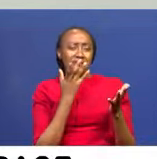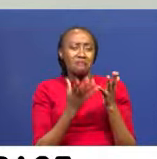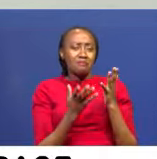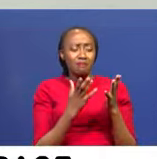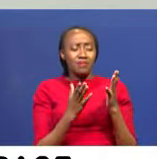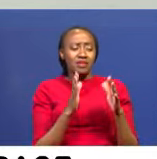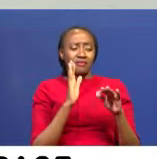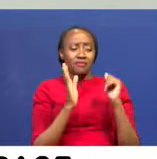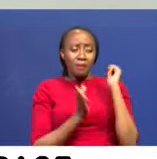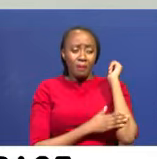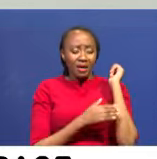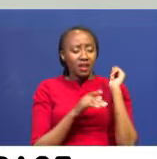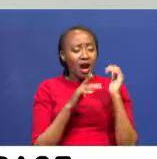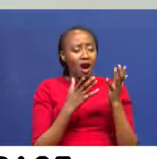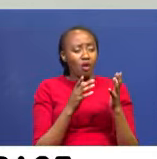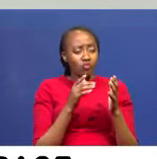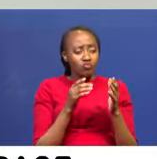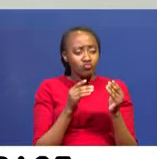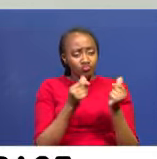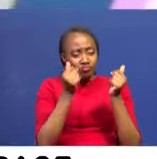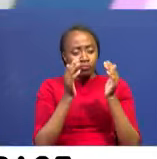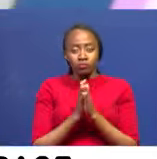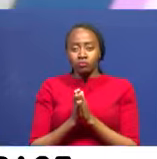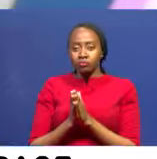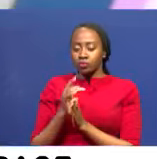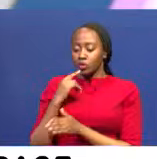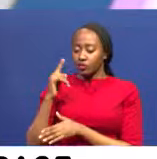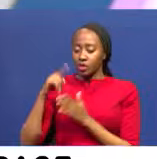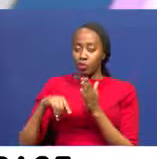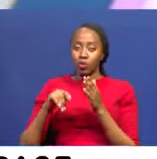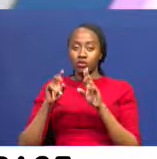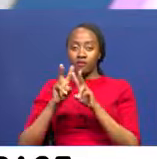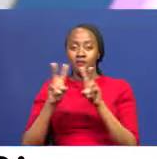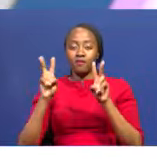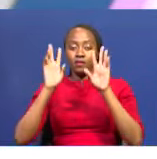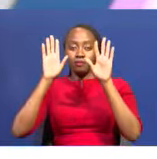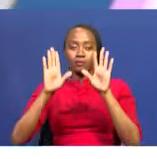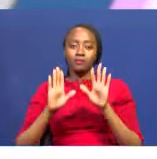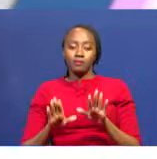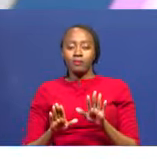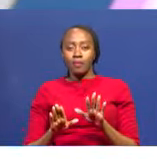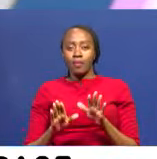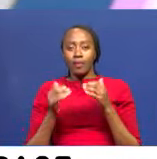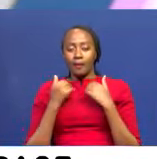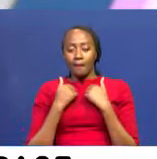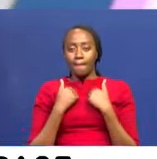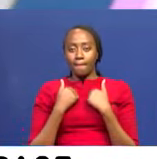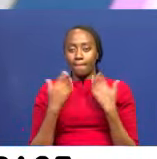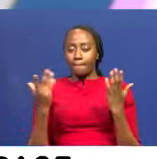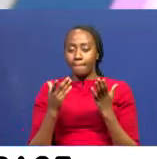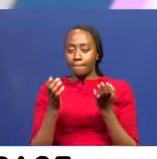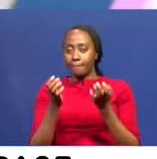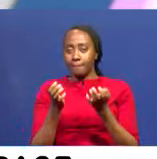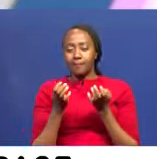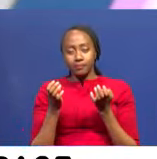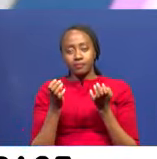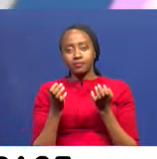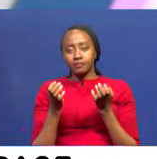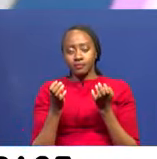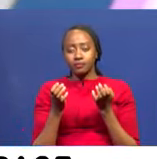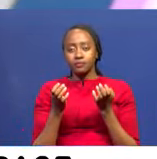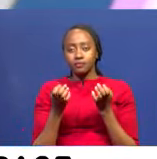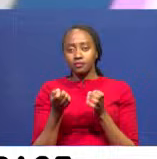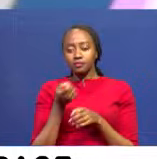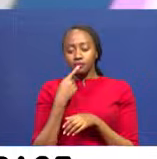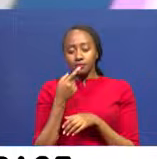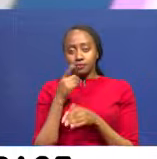measures have you put in place? So actually you have highlighted one of the most important aspects where we need pharmacists along